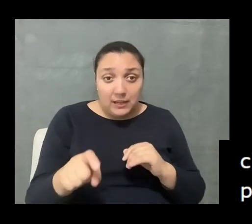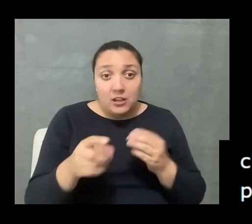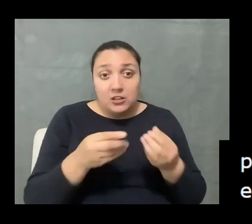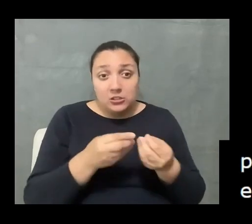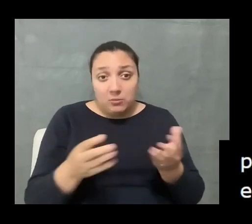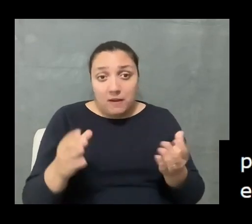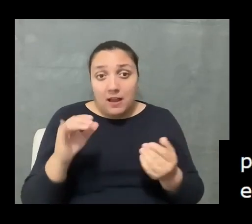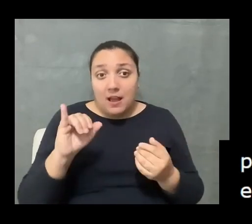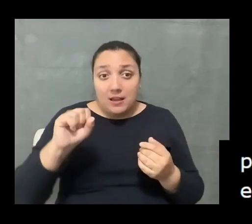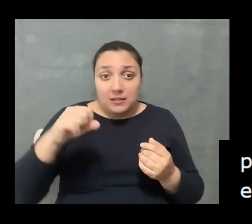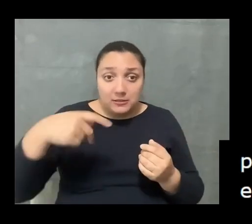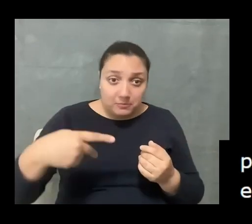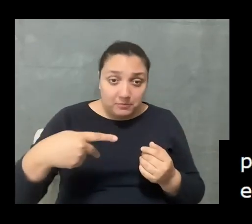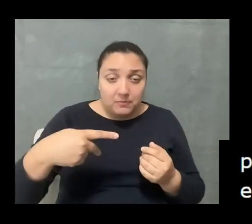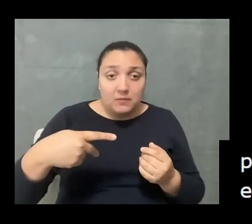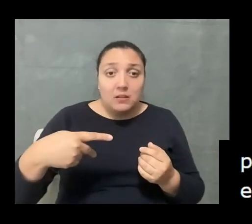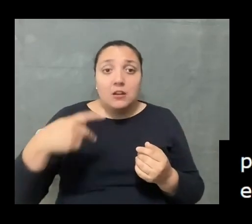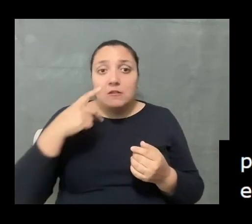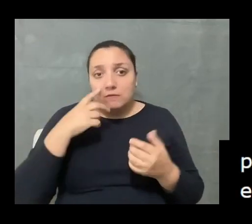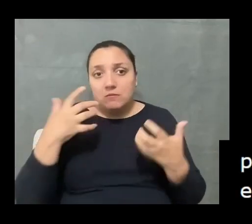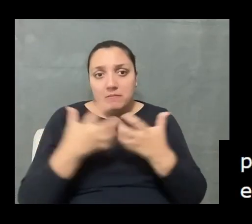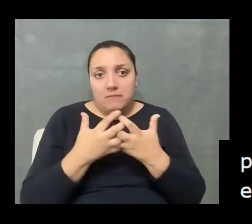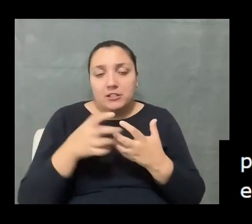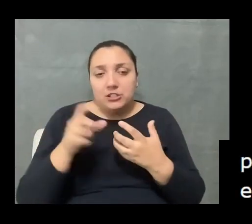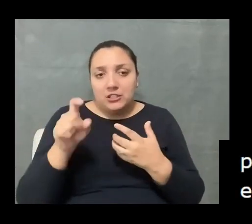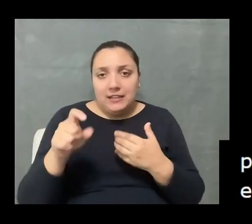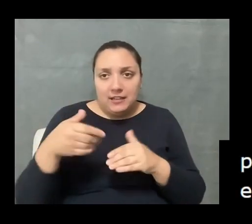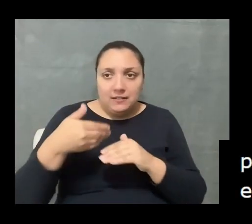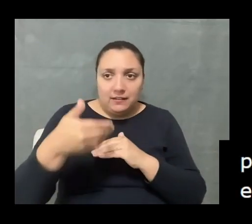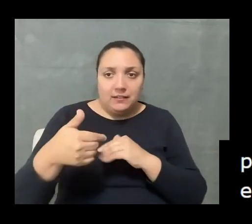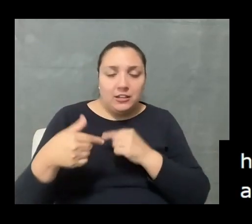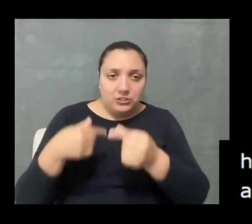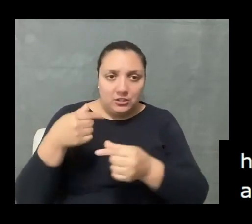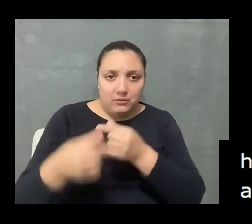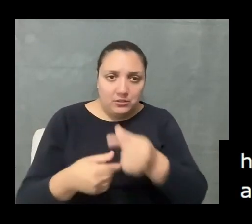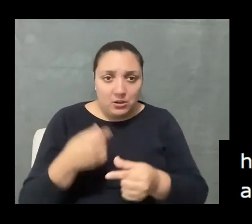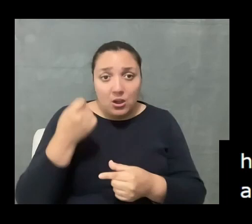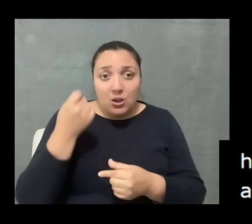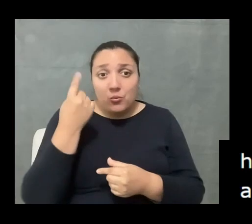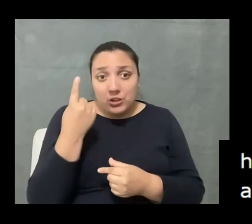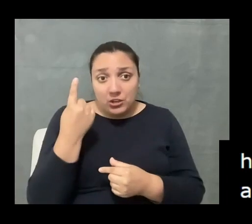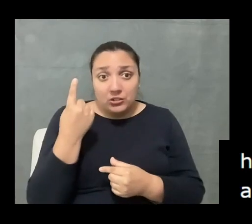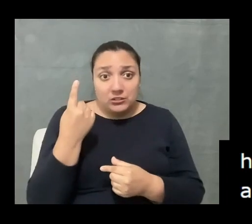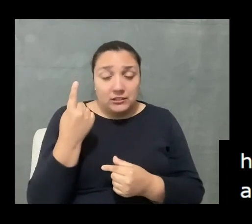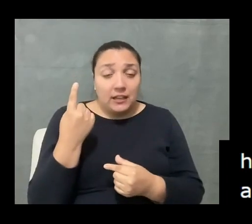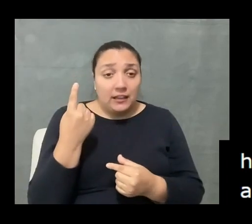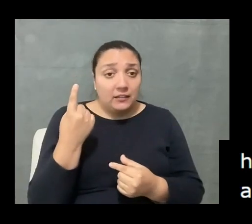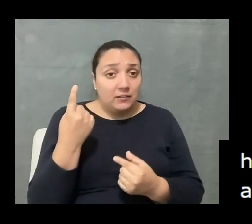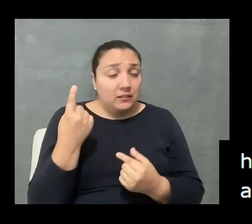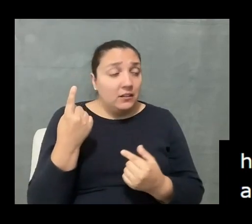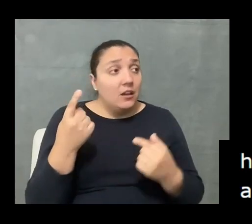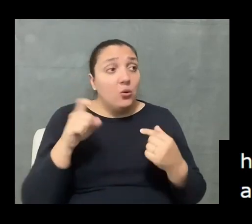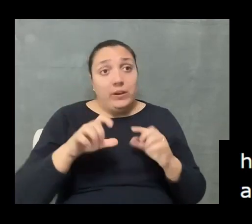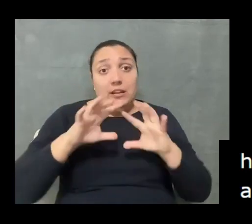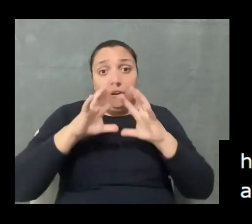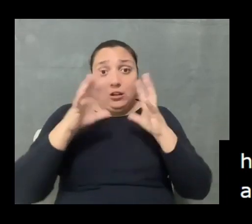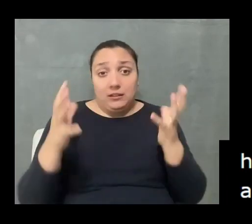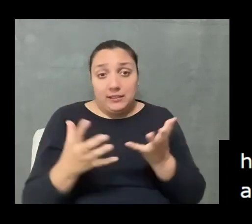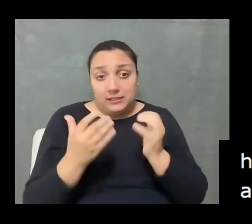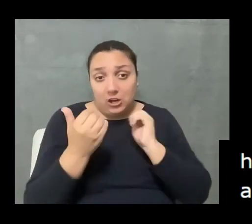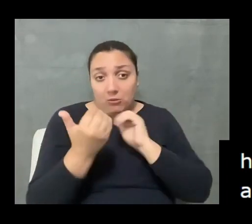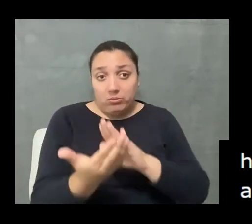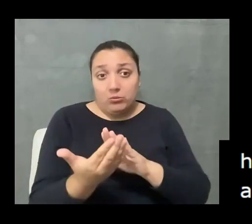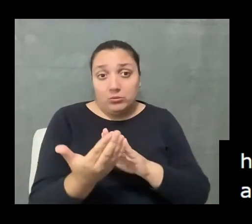high-speed broadband to meet the next generation's needs. We understand that closing the digital divide requires a holistic approach using the synergy of